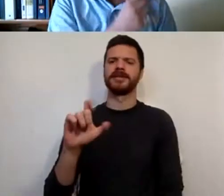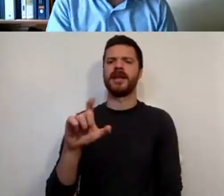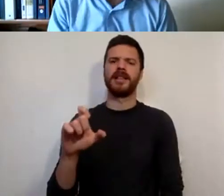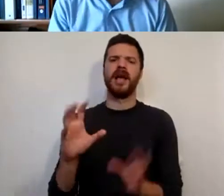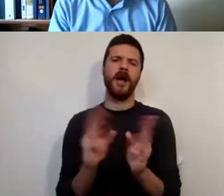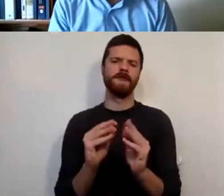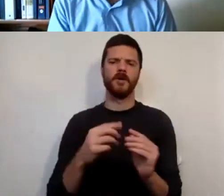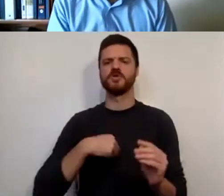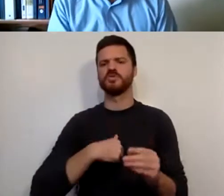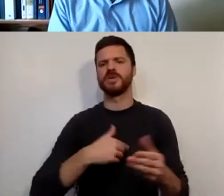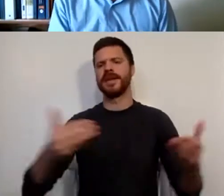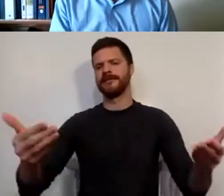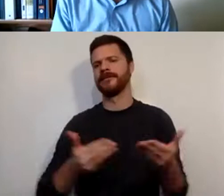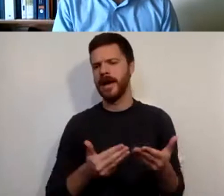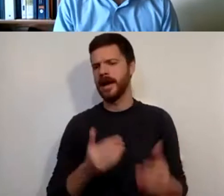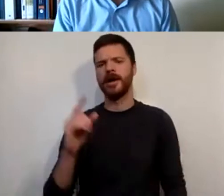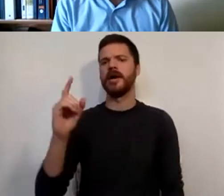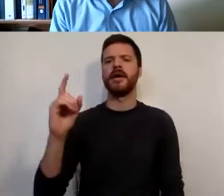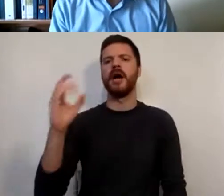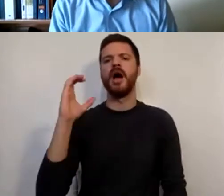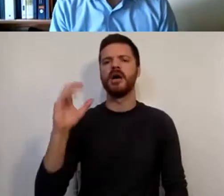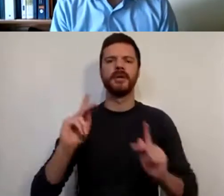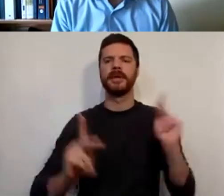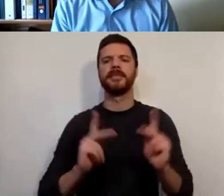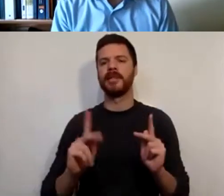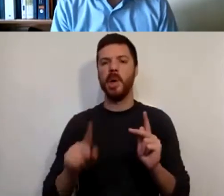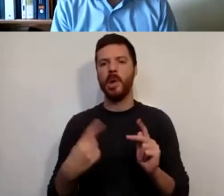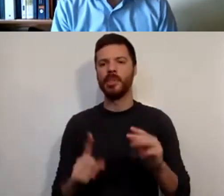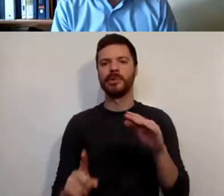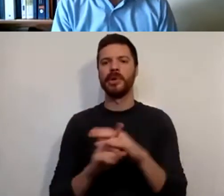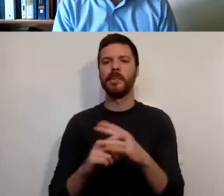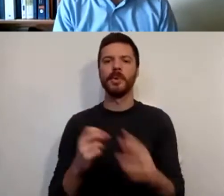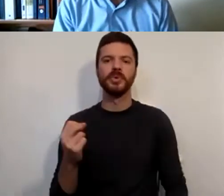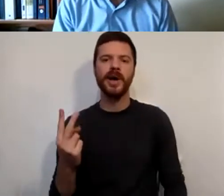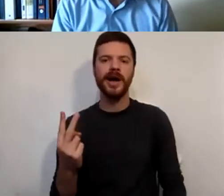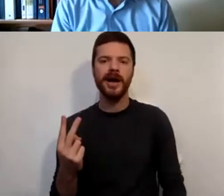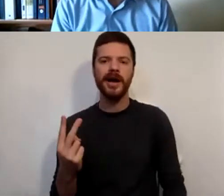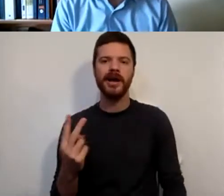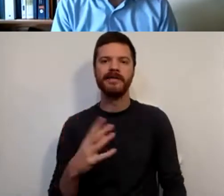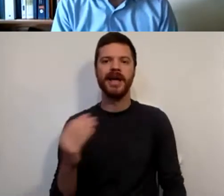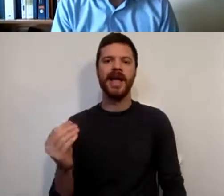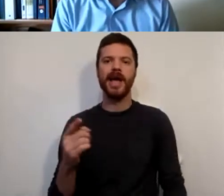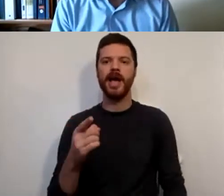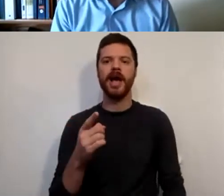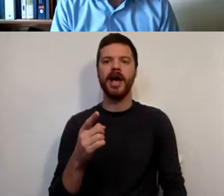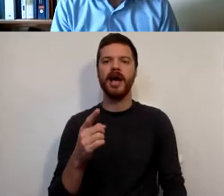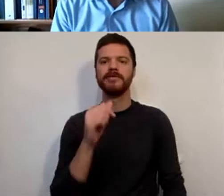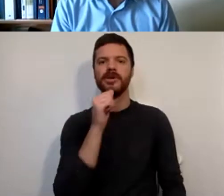inviting 100 people, and only 12 people show up, and you don't report the fact